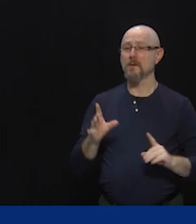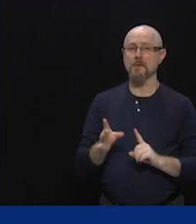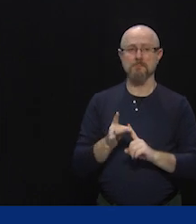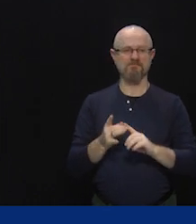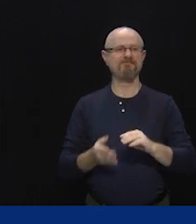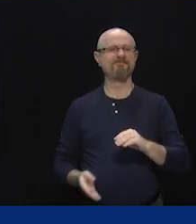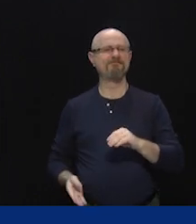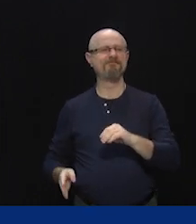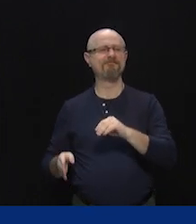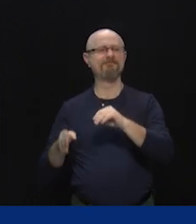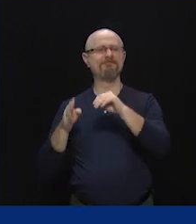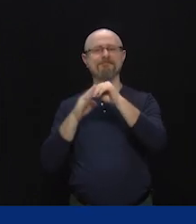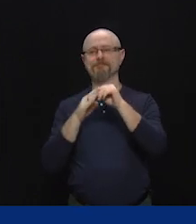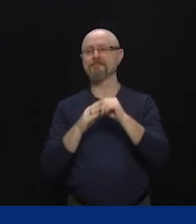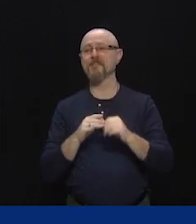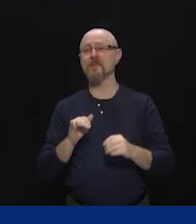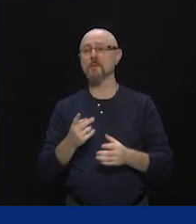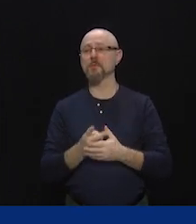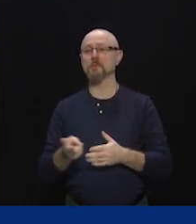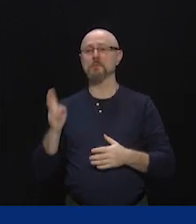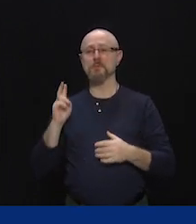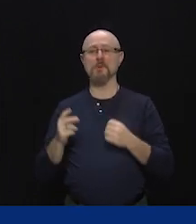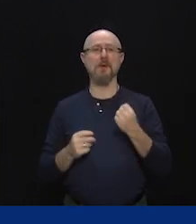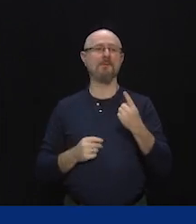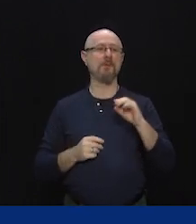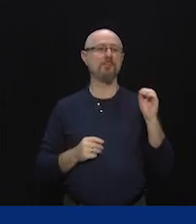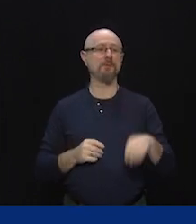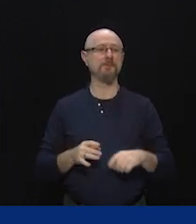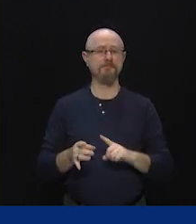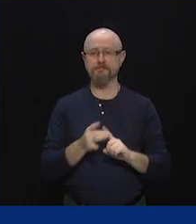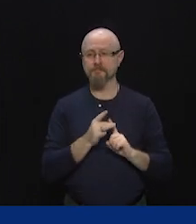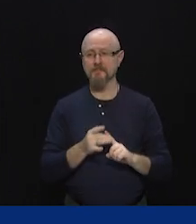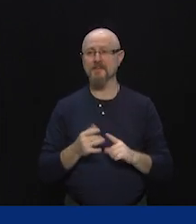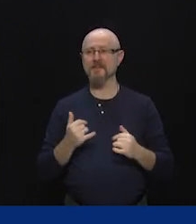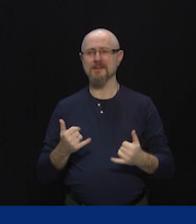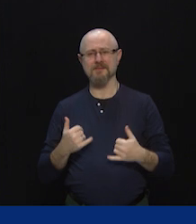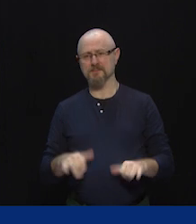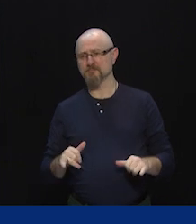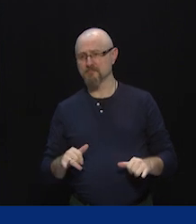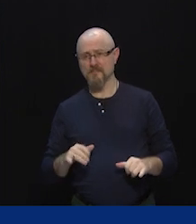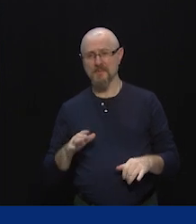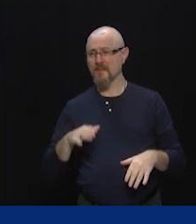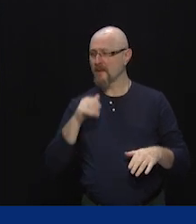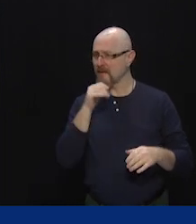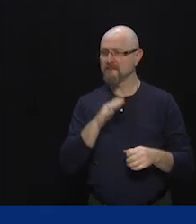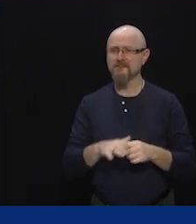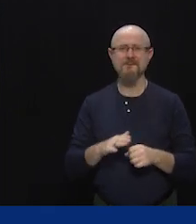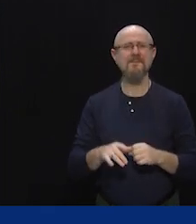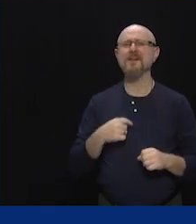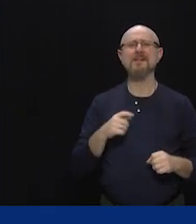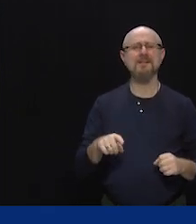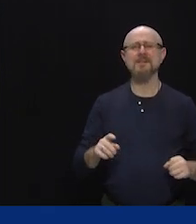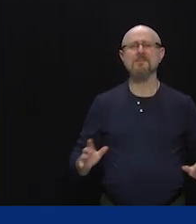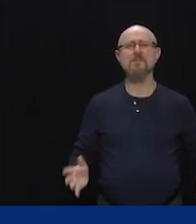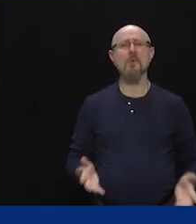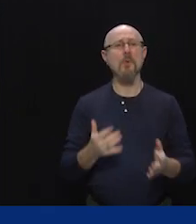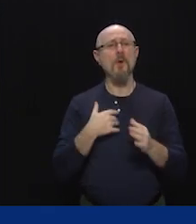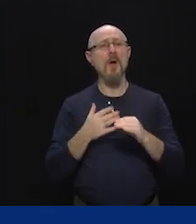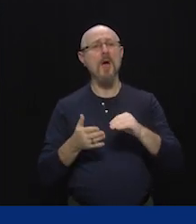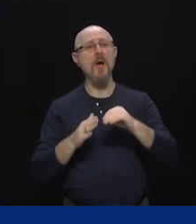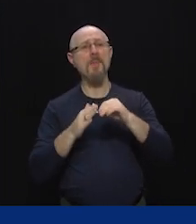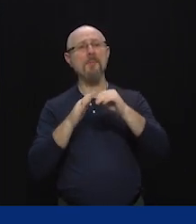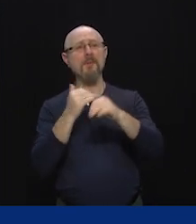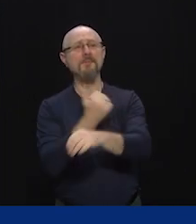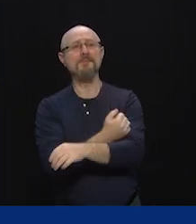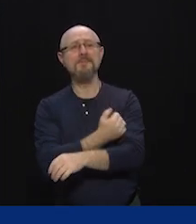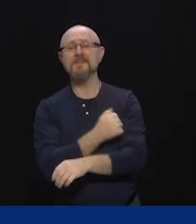we were at 11%, but we're just not where we need to go today. We're at 16.4%. So we're going up, trending upward, but there's just no